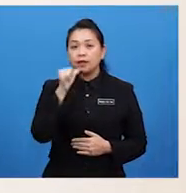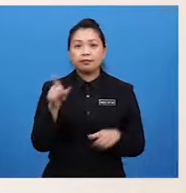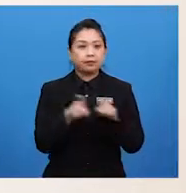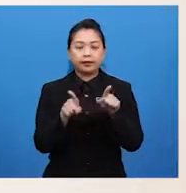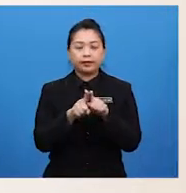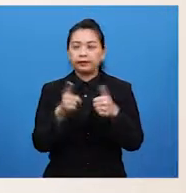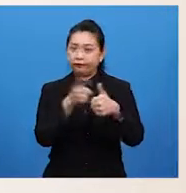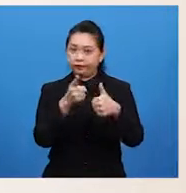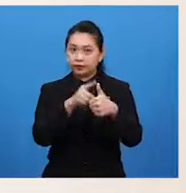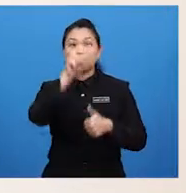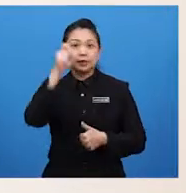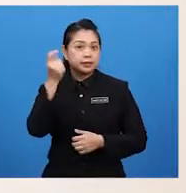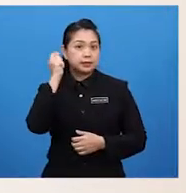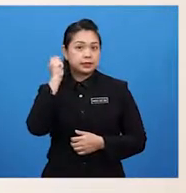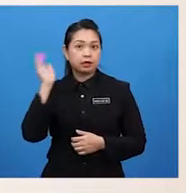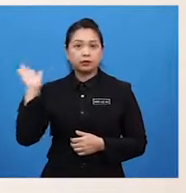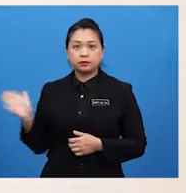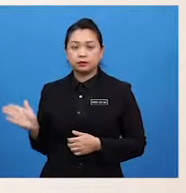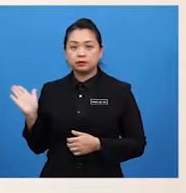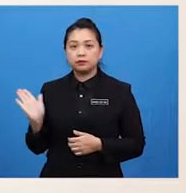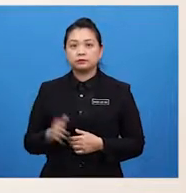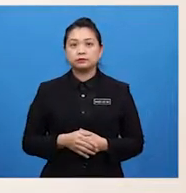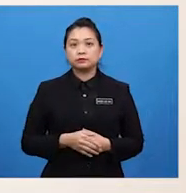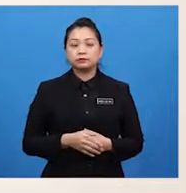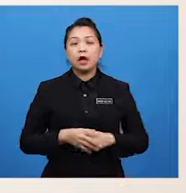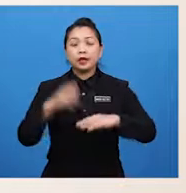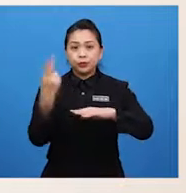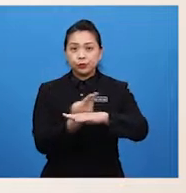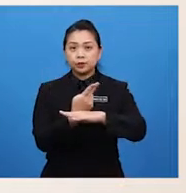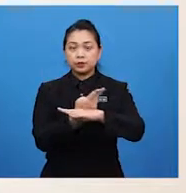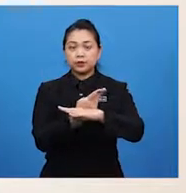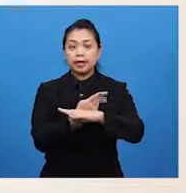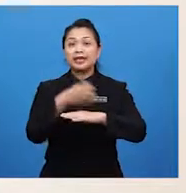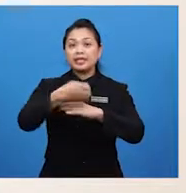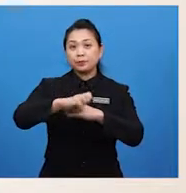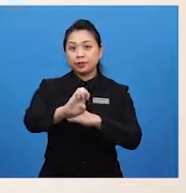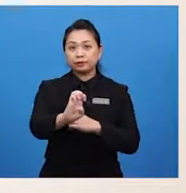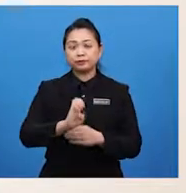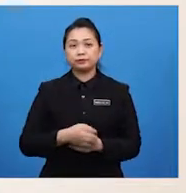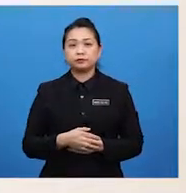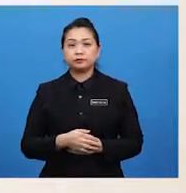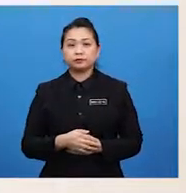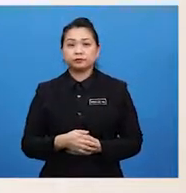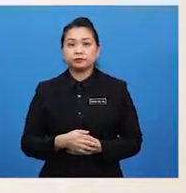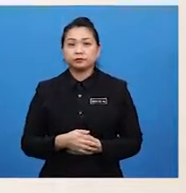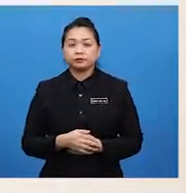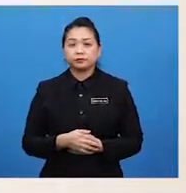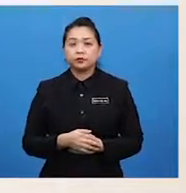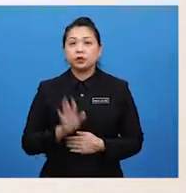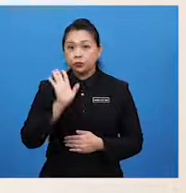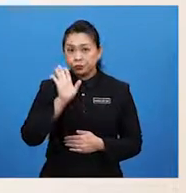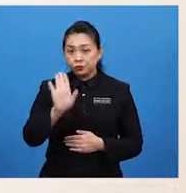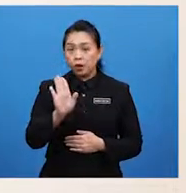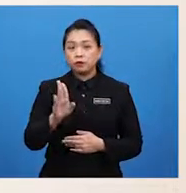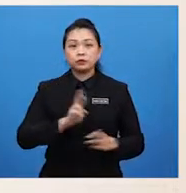sample question just now, this one uses an email. Thus, your response has to be